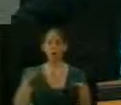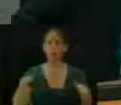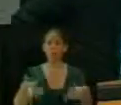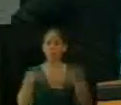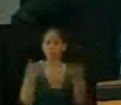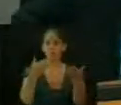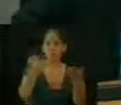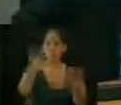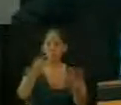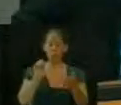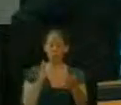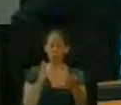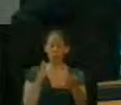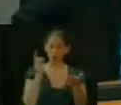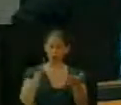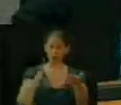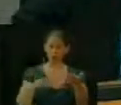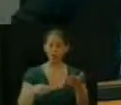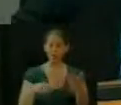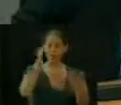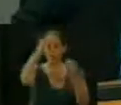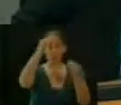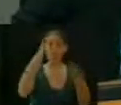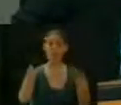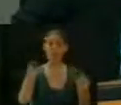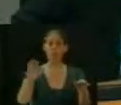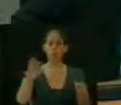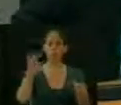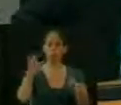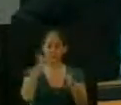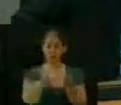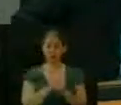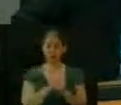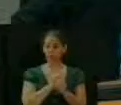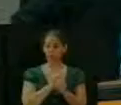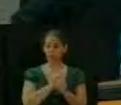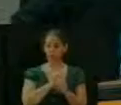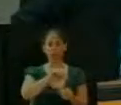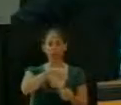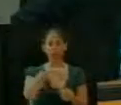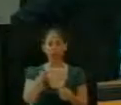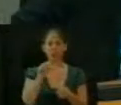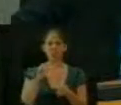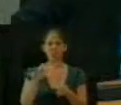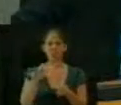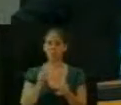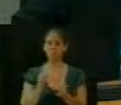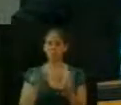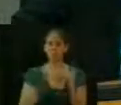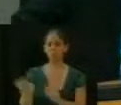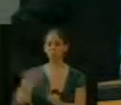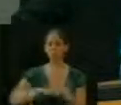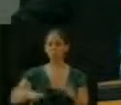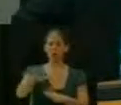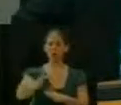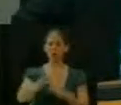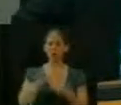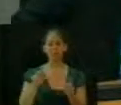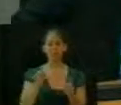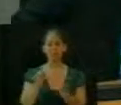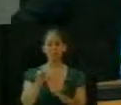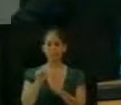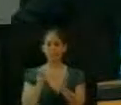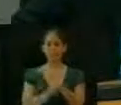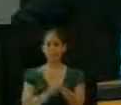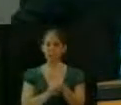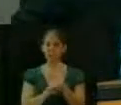somebody to look at it. But let's get the information and see what everybody else is doing around the state. It doesn't hurt to take 60 days to study something and ask the law director